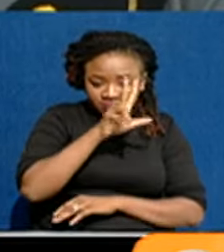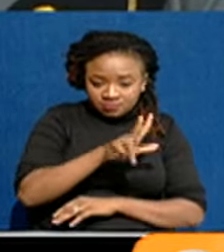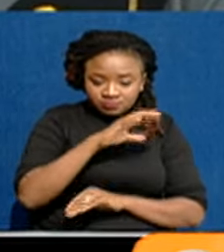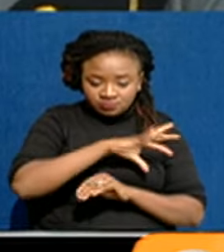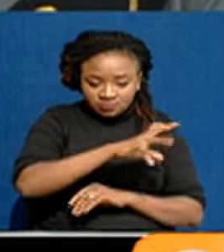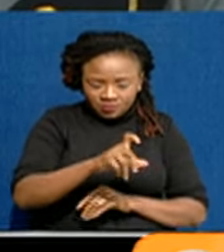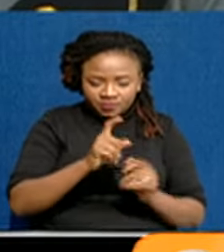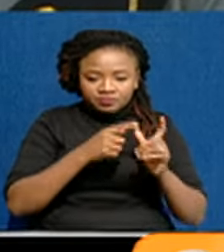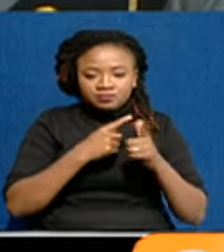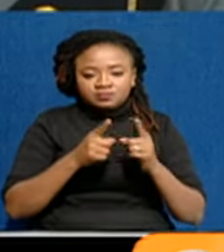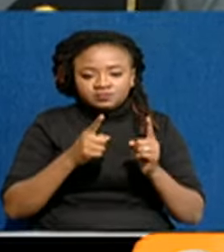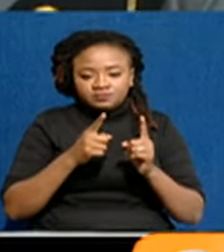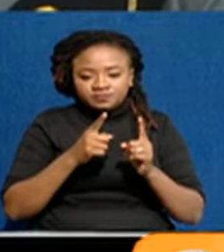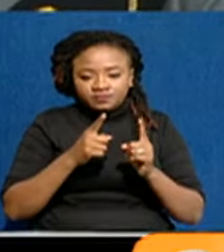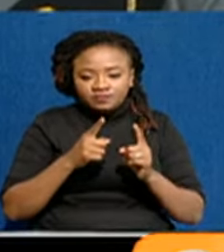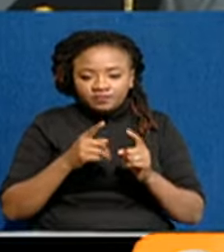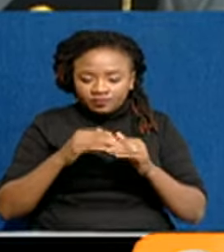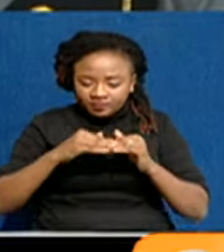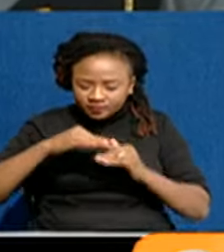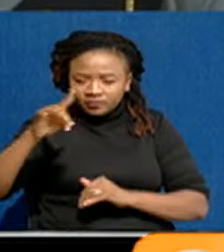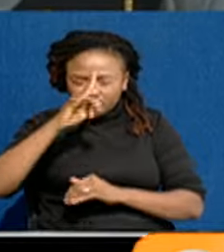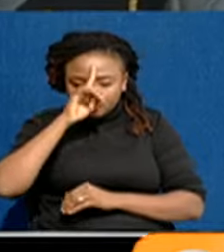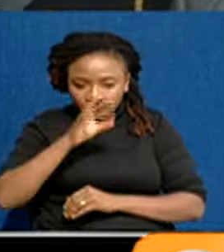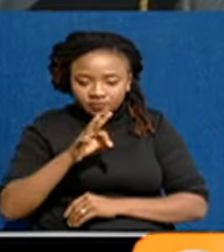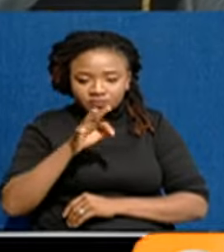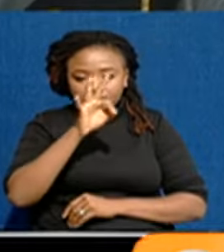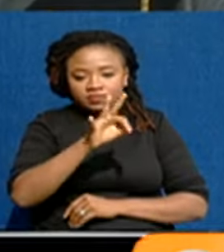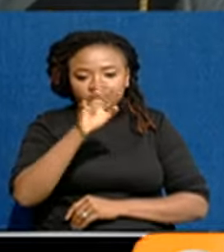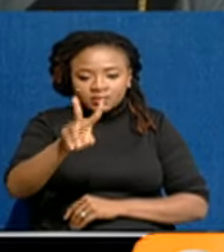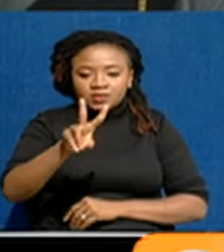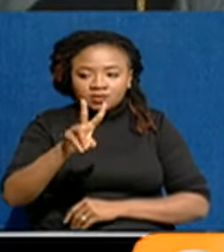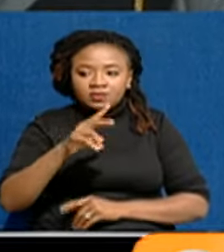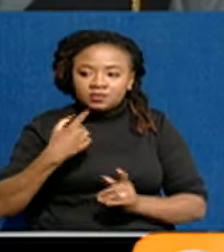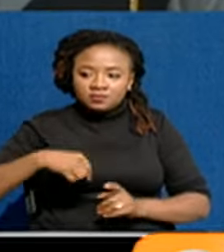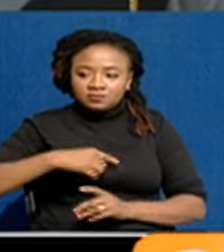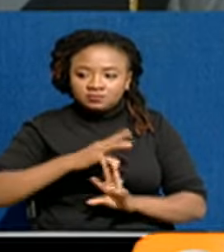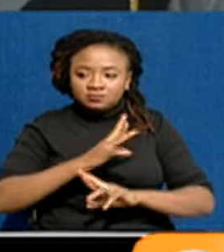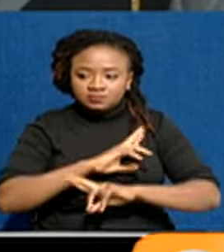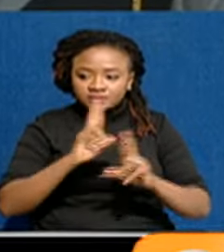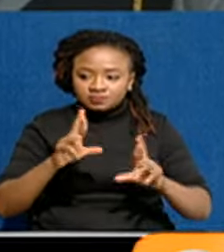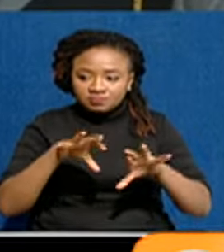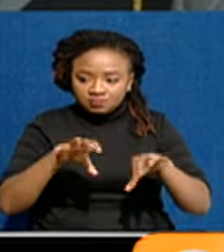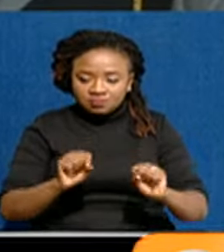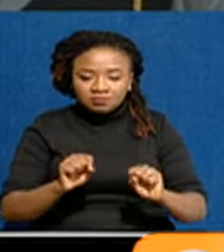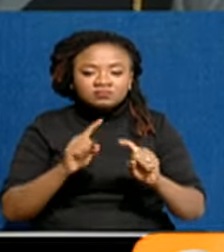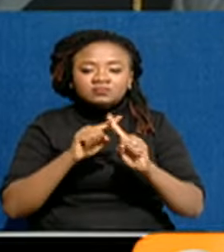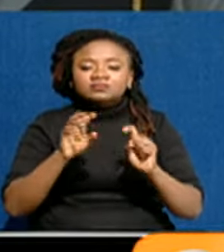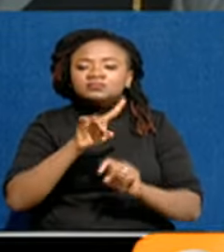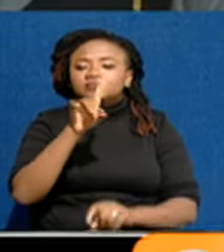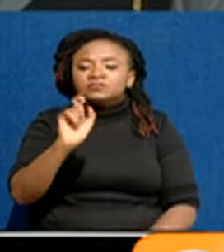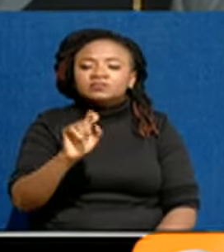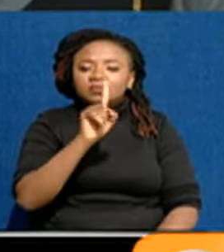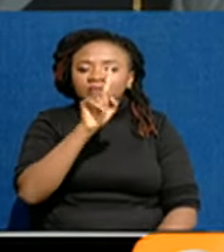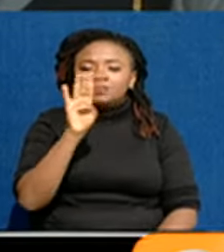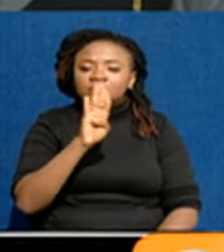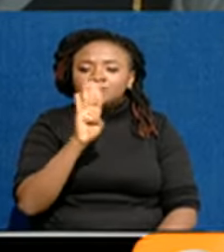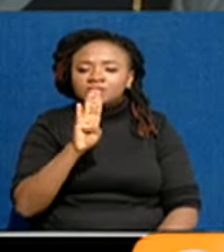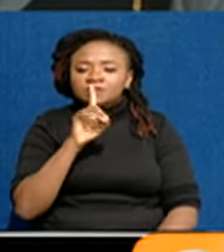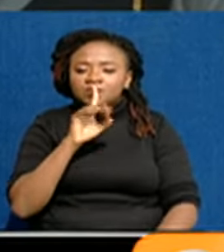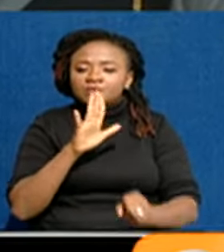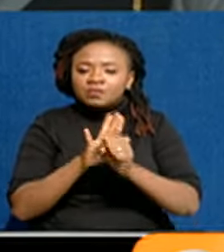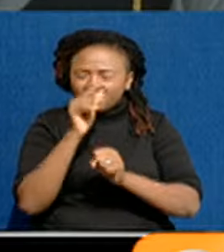came to 40, it's all over, but the most dire are actually 32. So we are on top of it. Okay, now how much of the 1 billion shillings committed by the